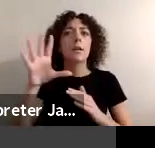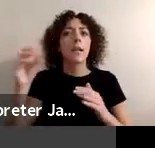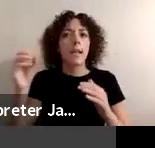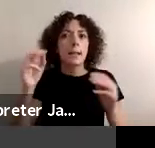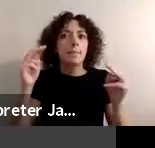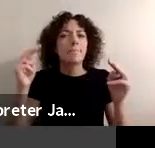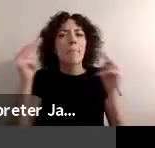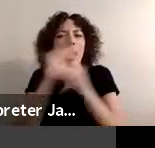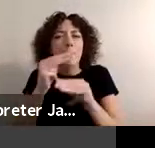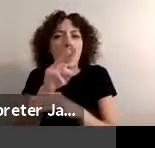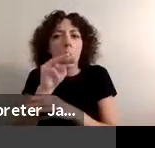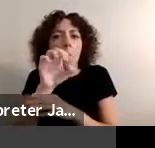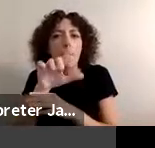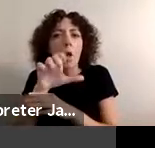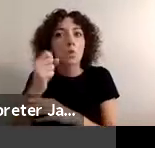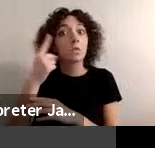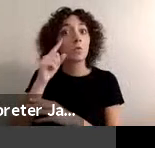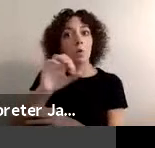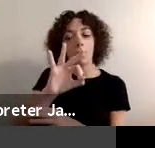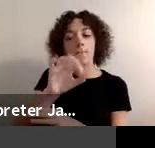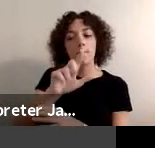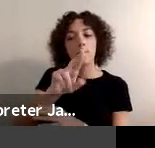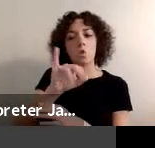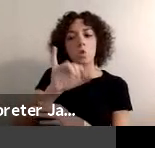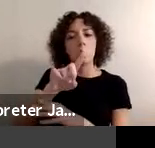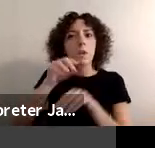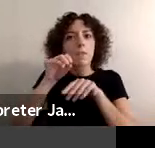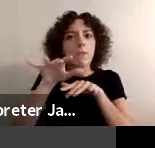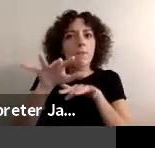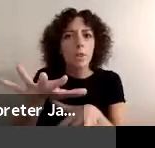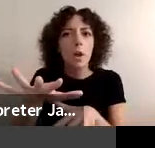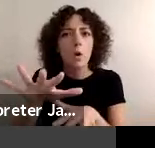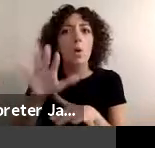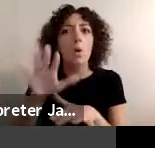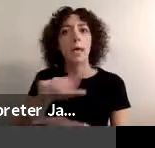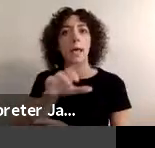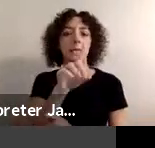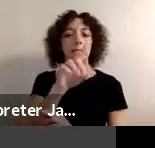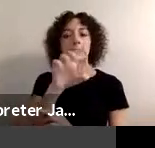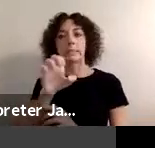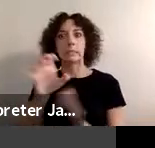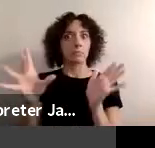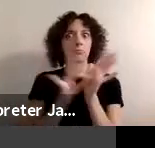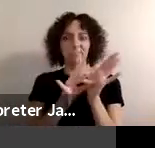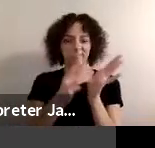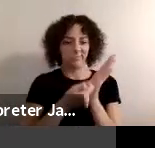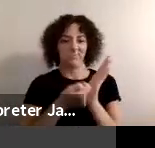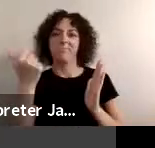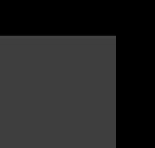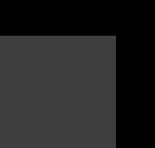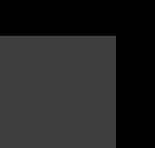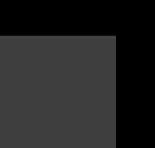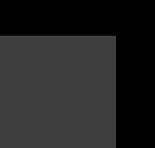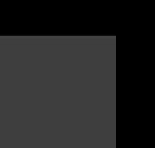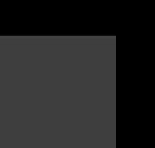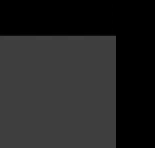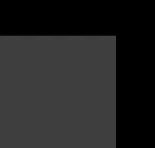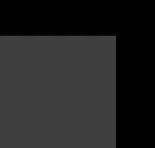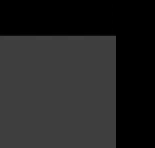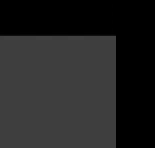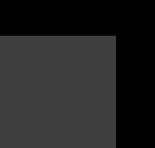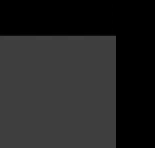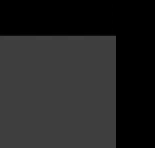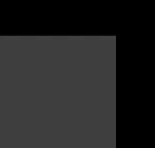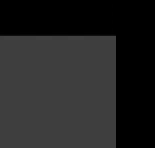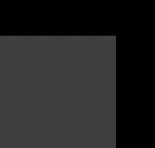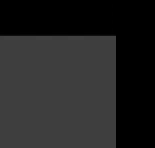for fluid flow, pathogen dispersion, and decontamination in the environmental system, with the objective of informing